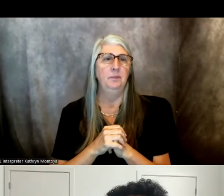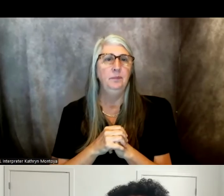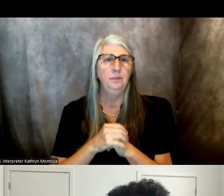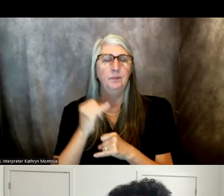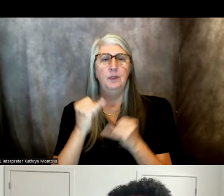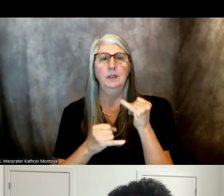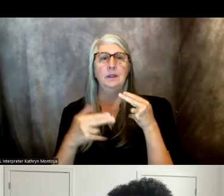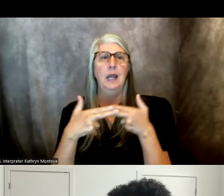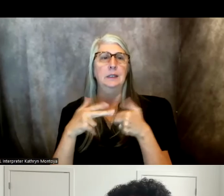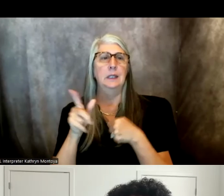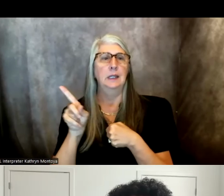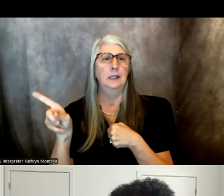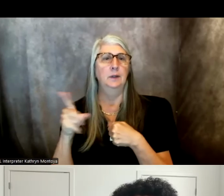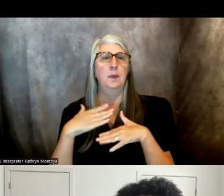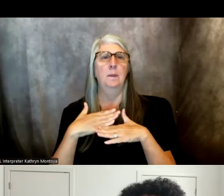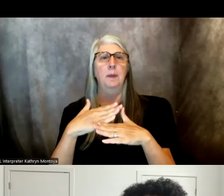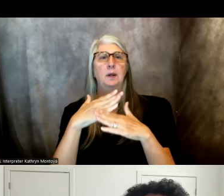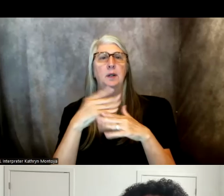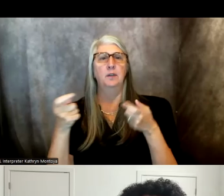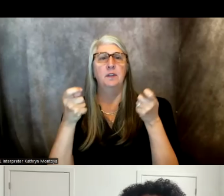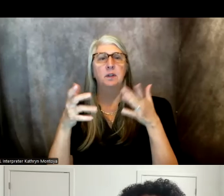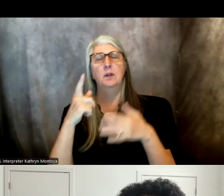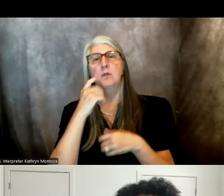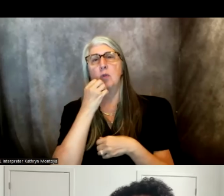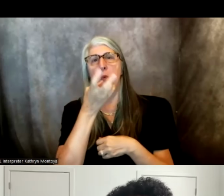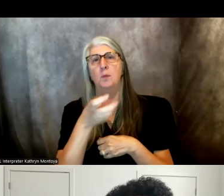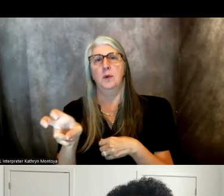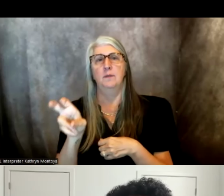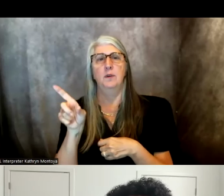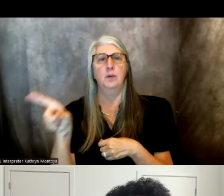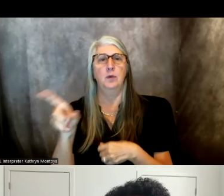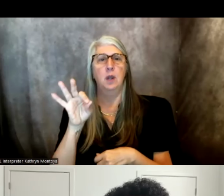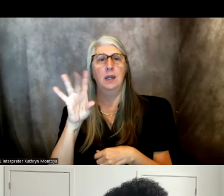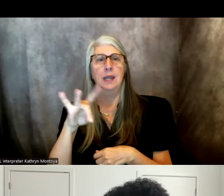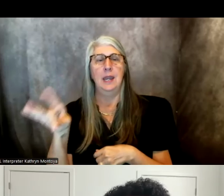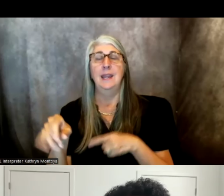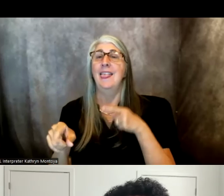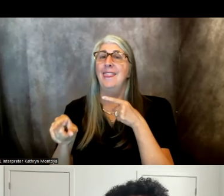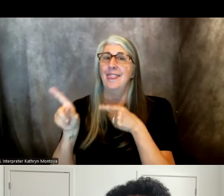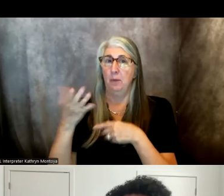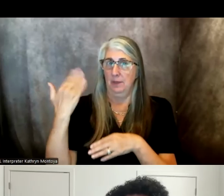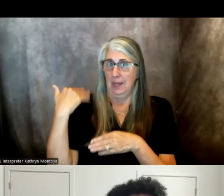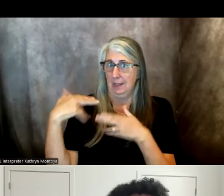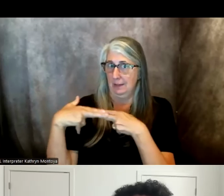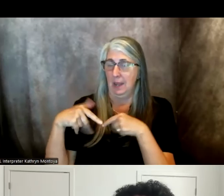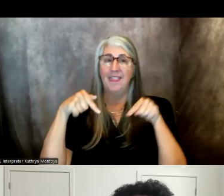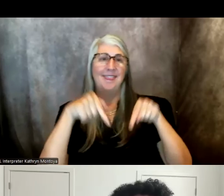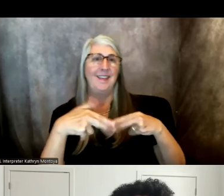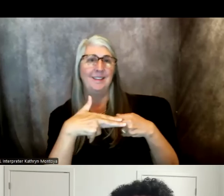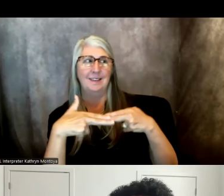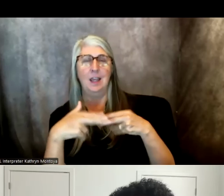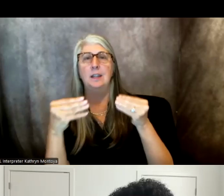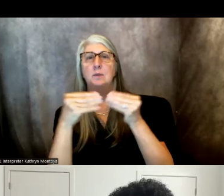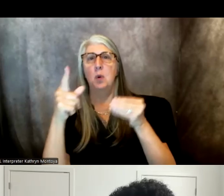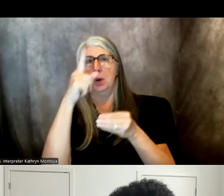talking about barriers and facilitators to the warm transfers to 988. This slide is really more so much bigger picture and